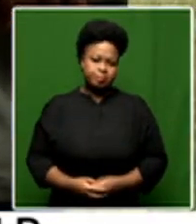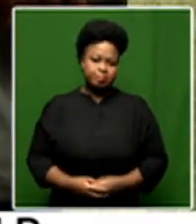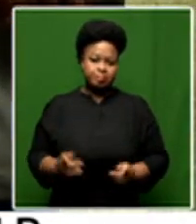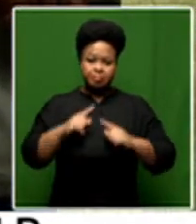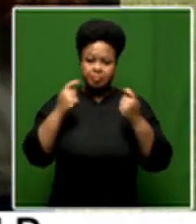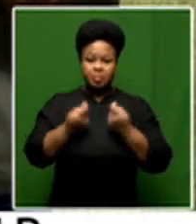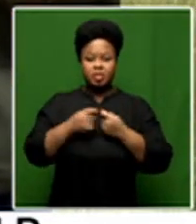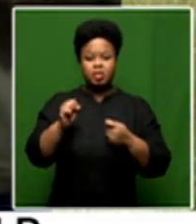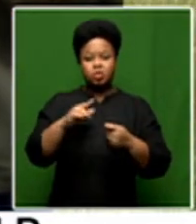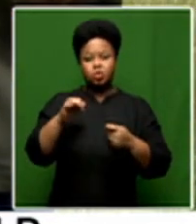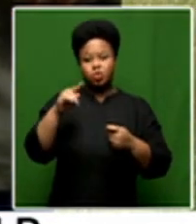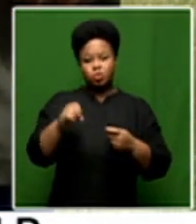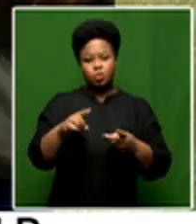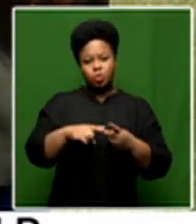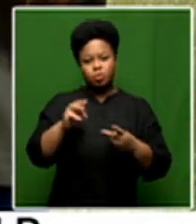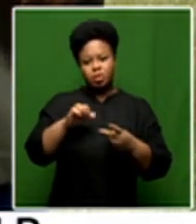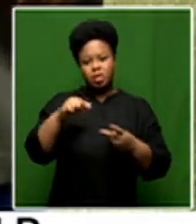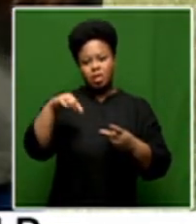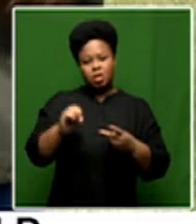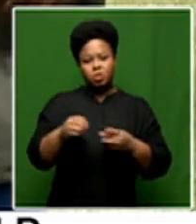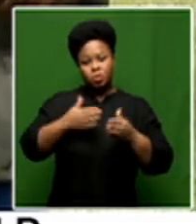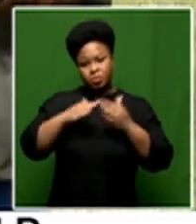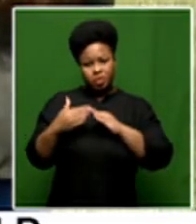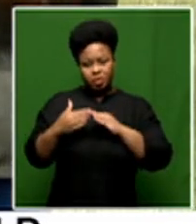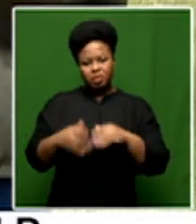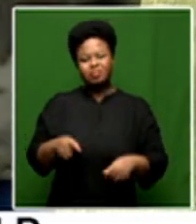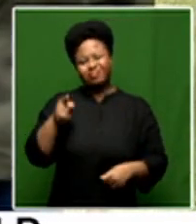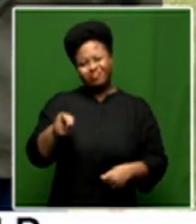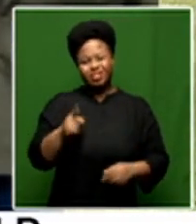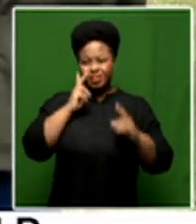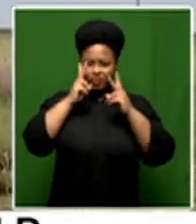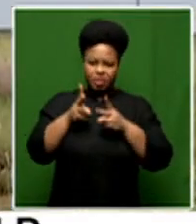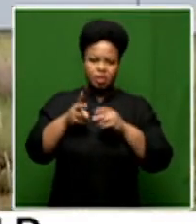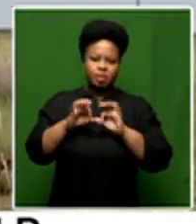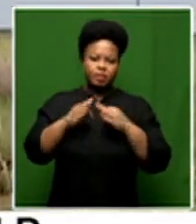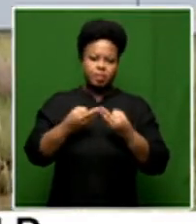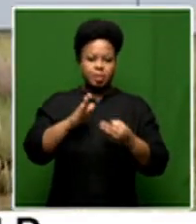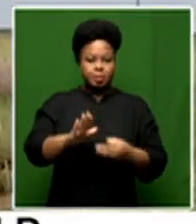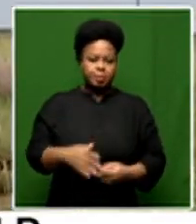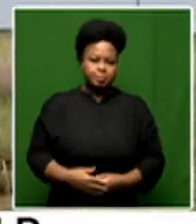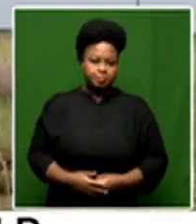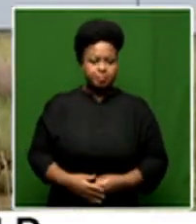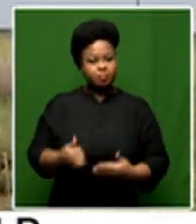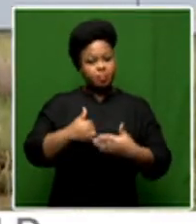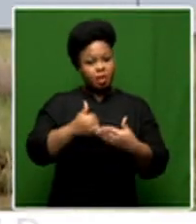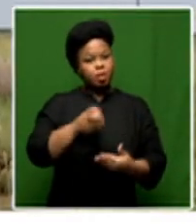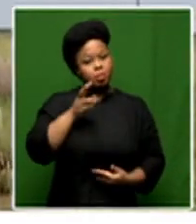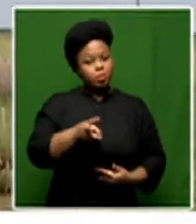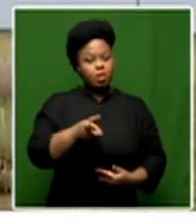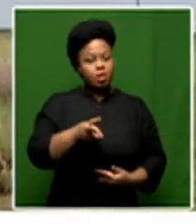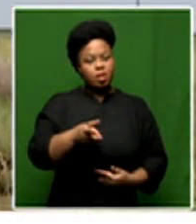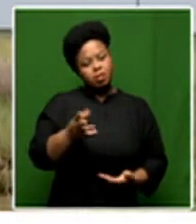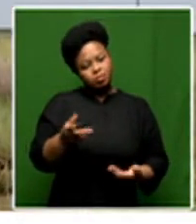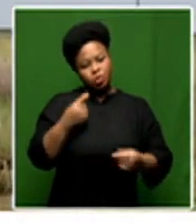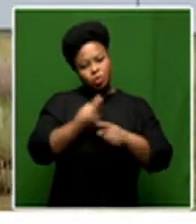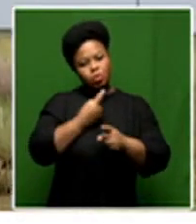delegation from Sesotho and Mokaka local municipalities visited the bereaved families. We are going to assist. We'll be there all